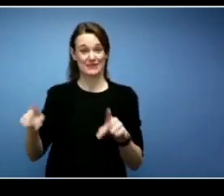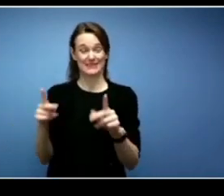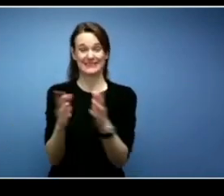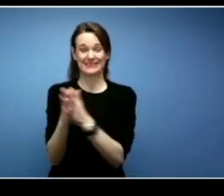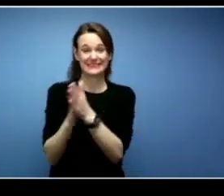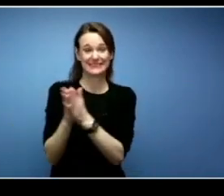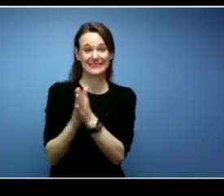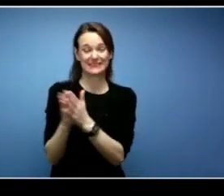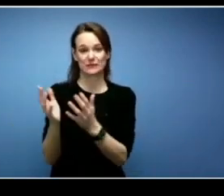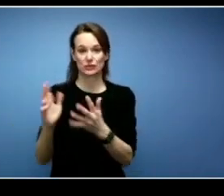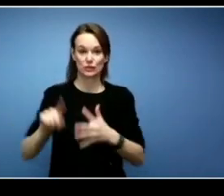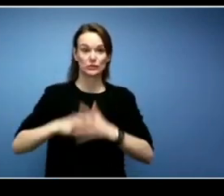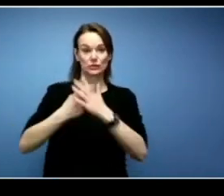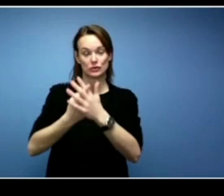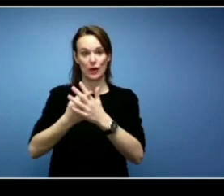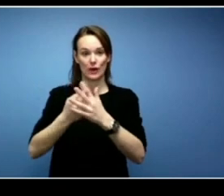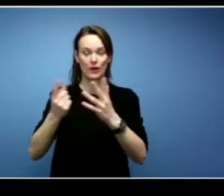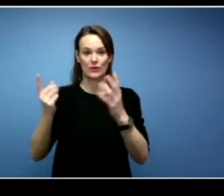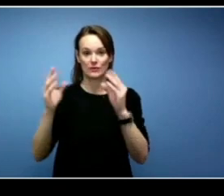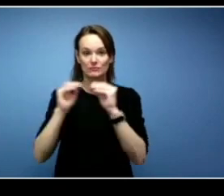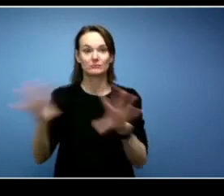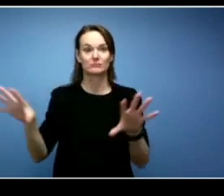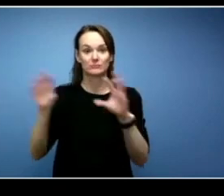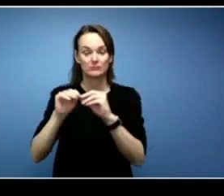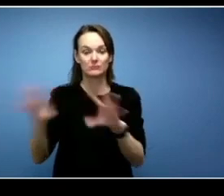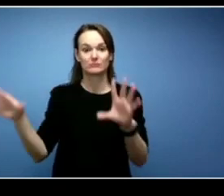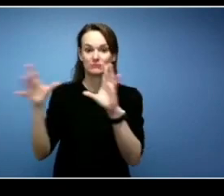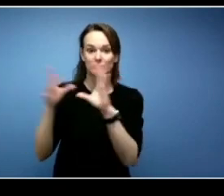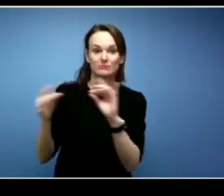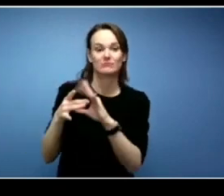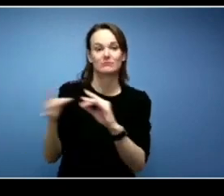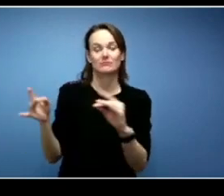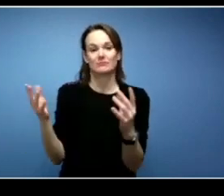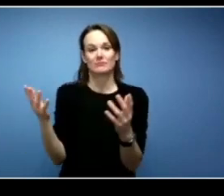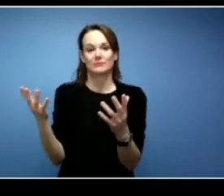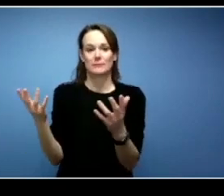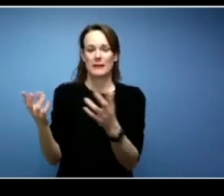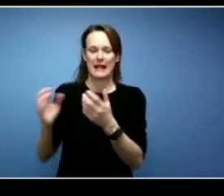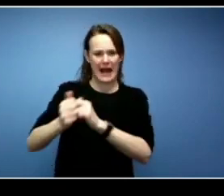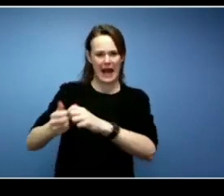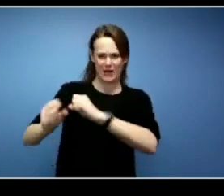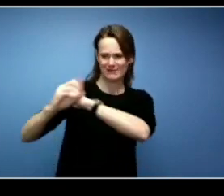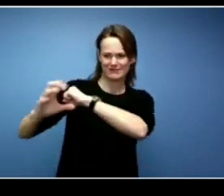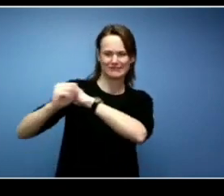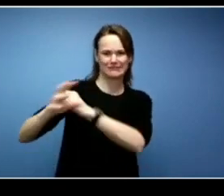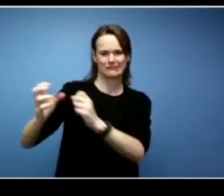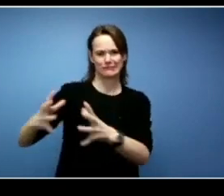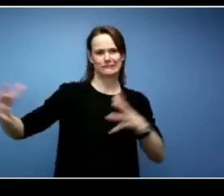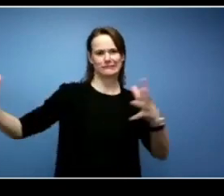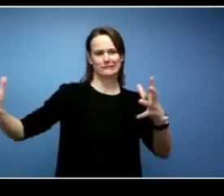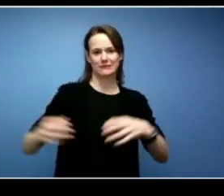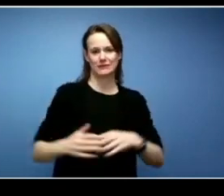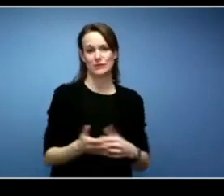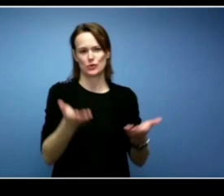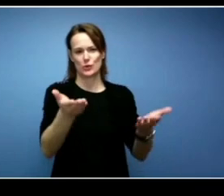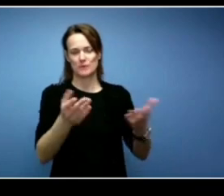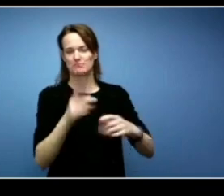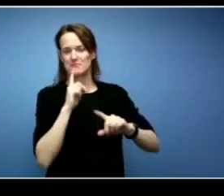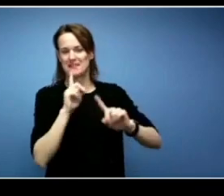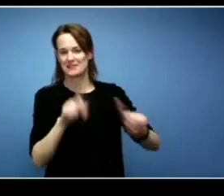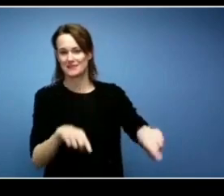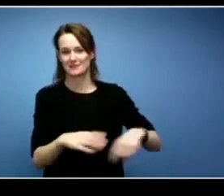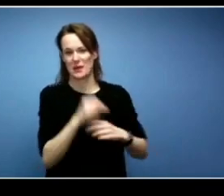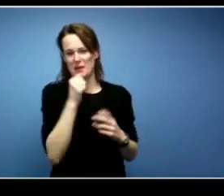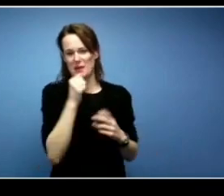content creator. They would love to get a little bit of your insight and experience for that, and no cap on the time. So take